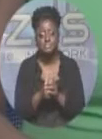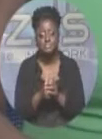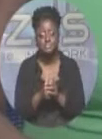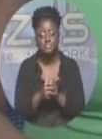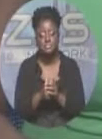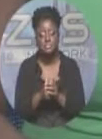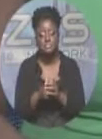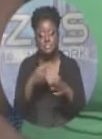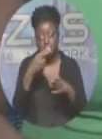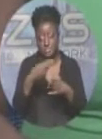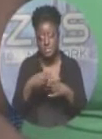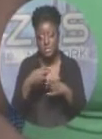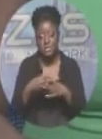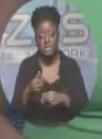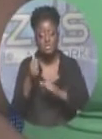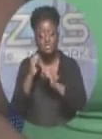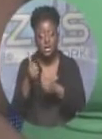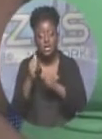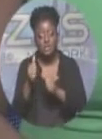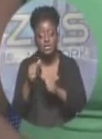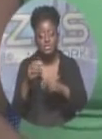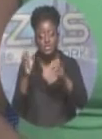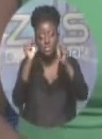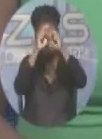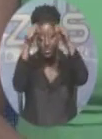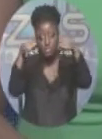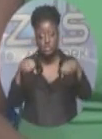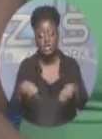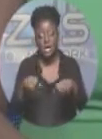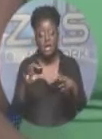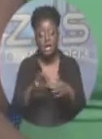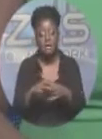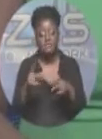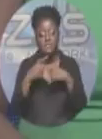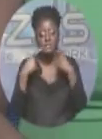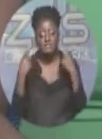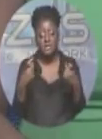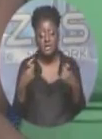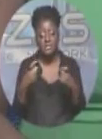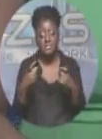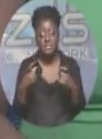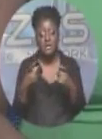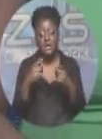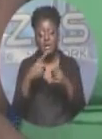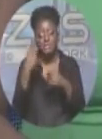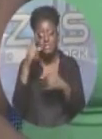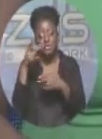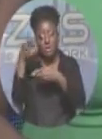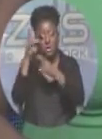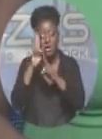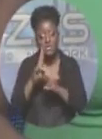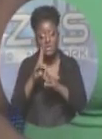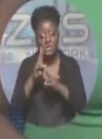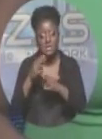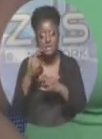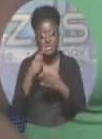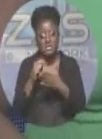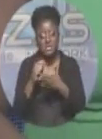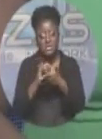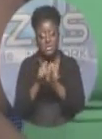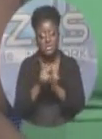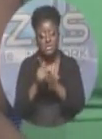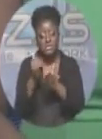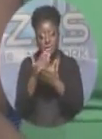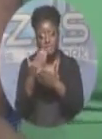Well, it's called the Junkanoo Shack of Fame, and it's all about honoring those Junkanoo forefathers and those behind the glitz and glamour of the creative